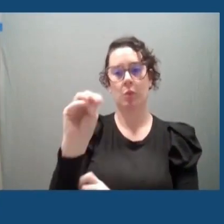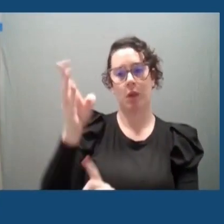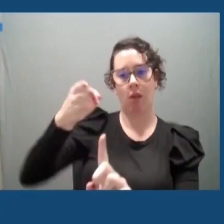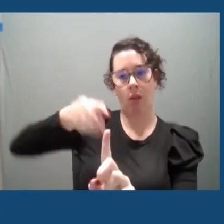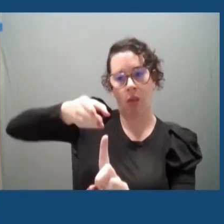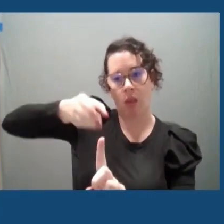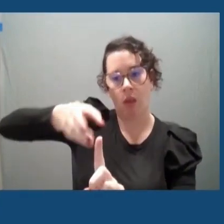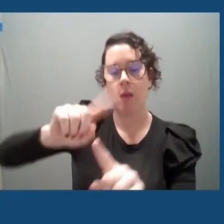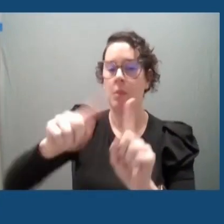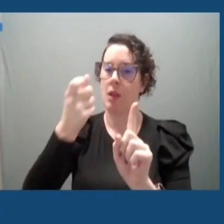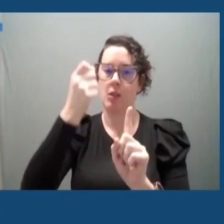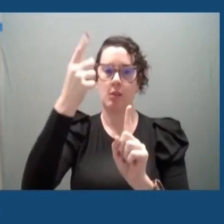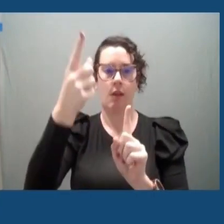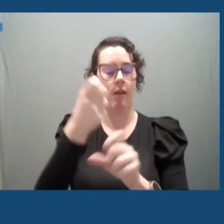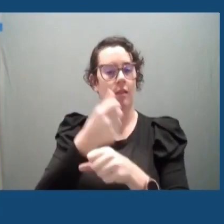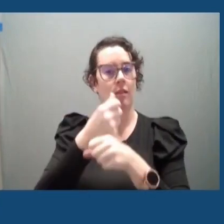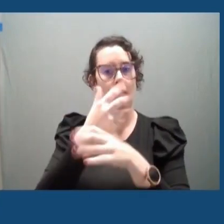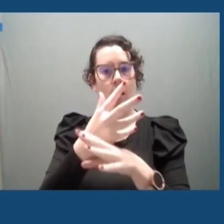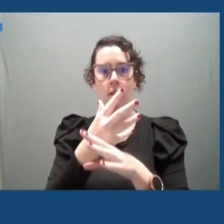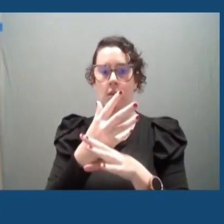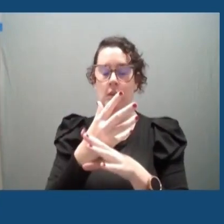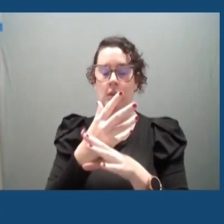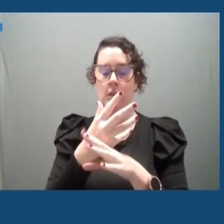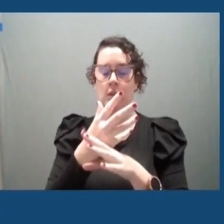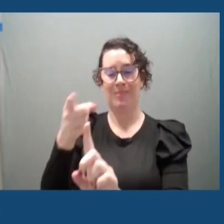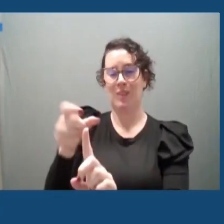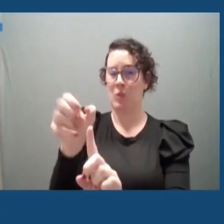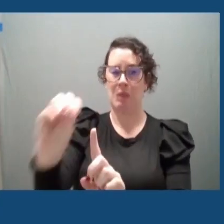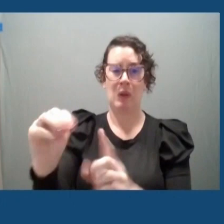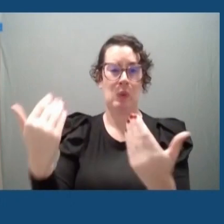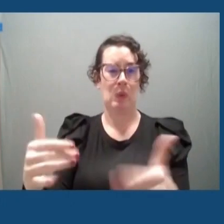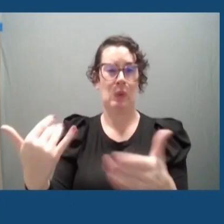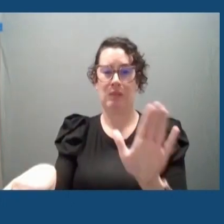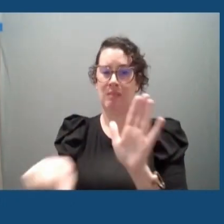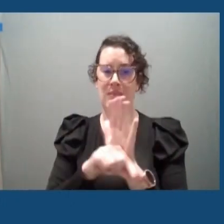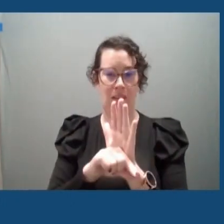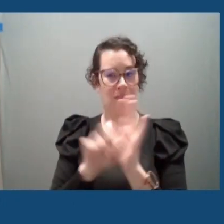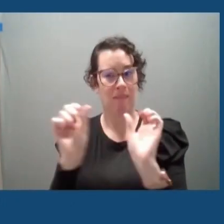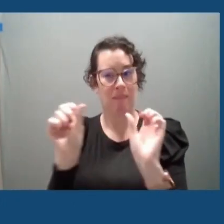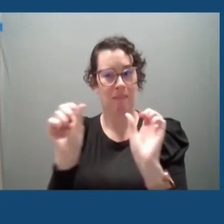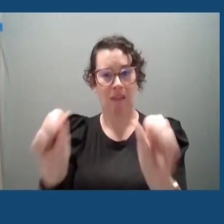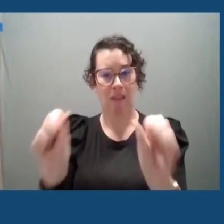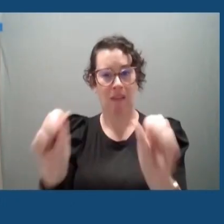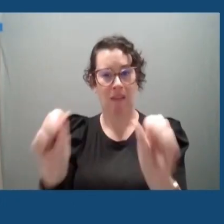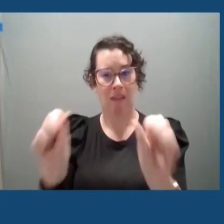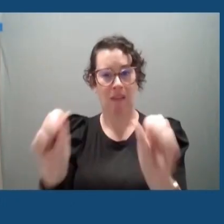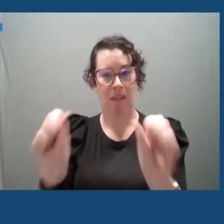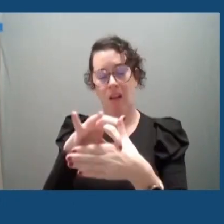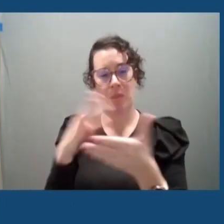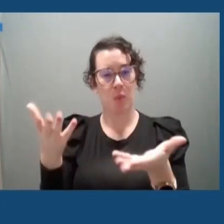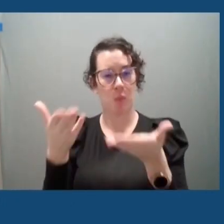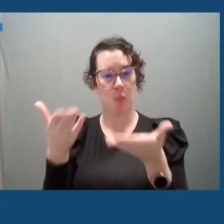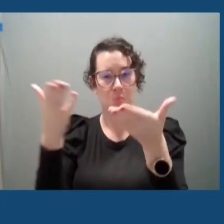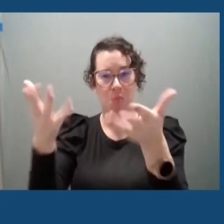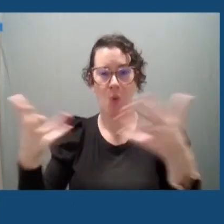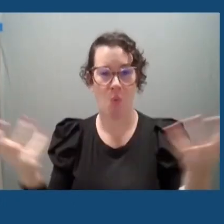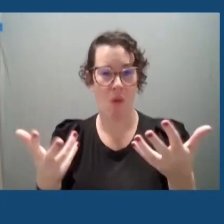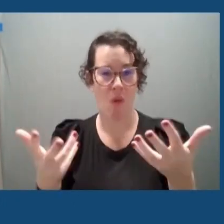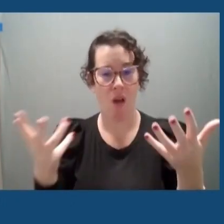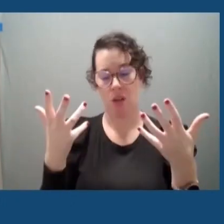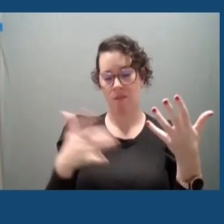a darkness lives on those platforms. Content often promotes themes of sadness, alienation,